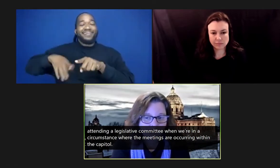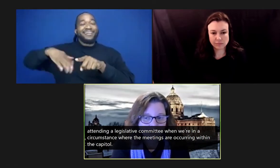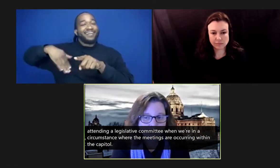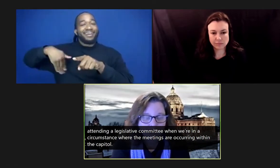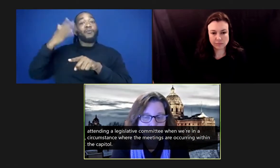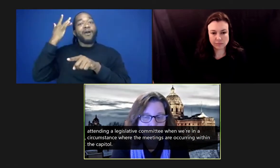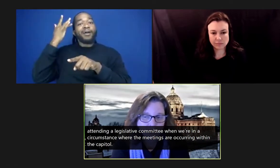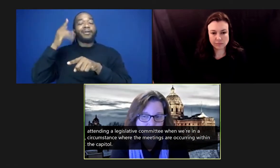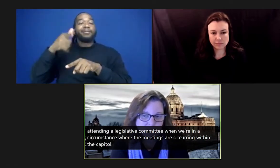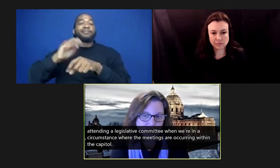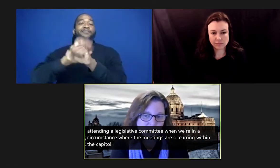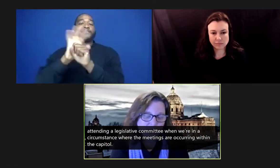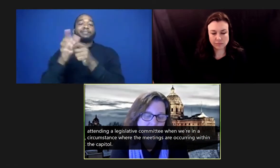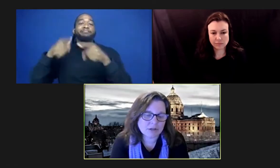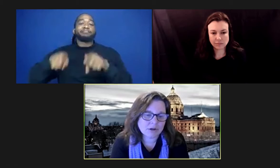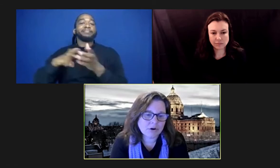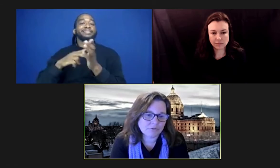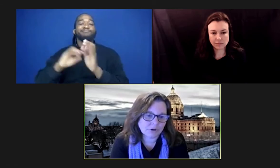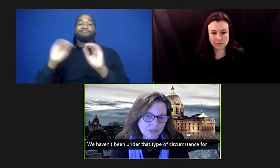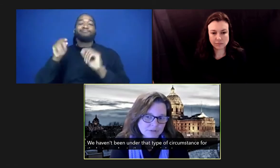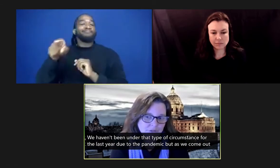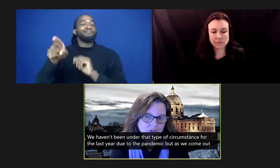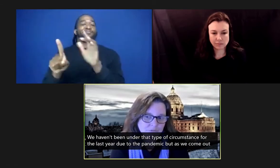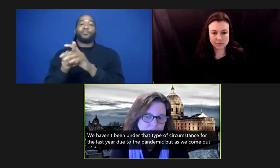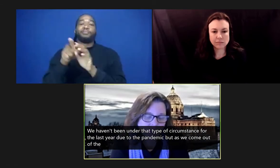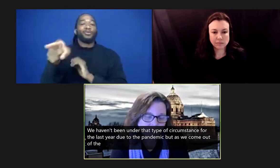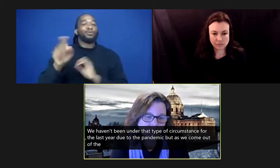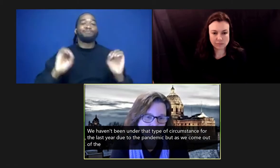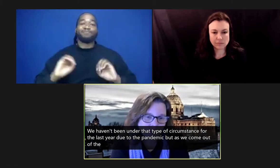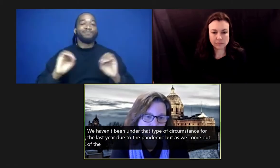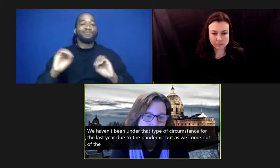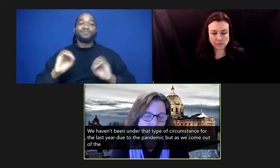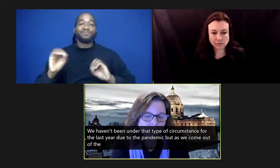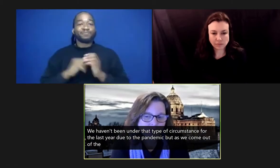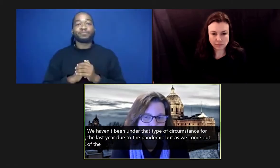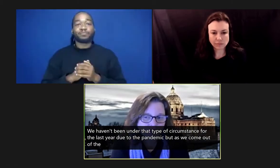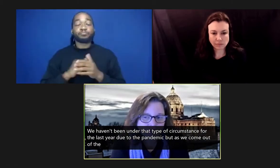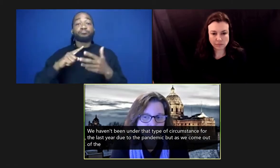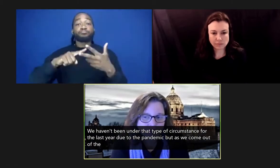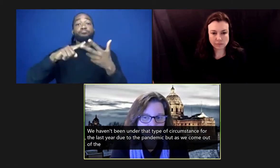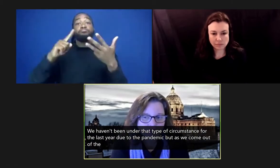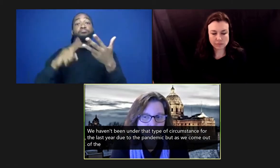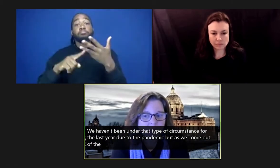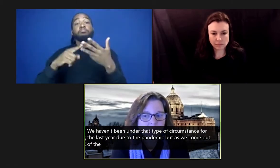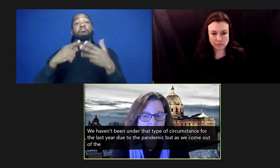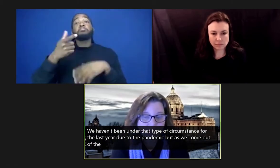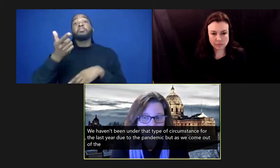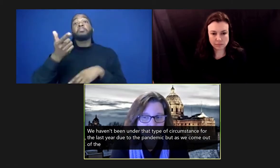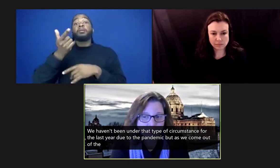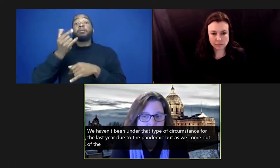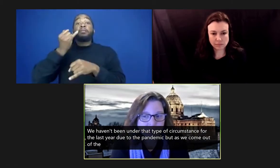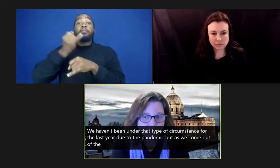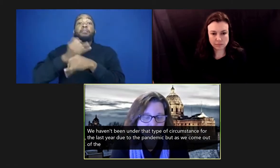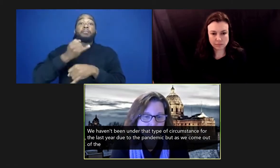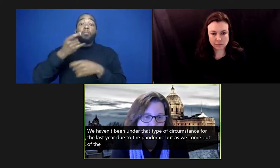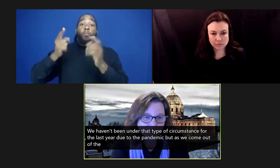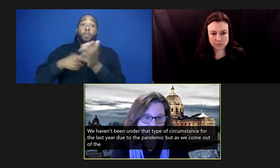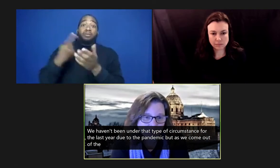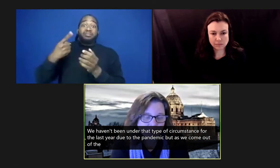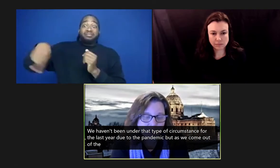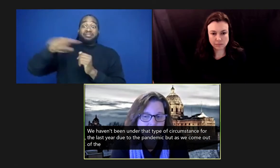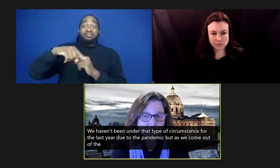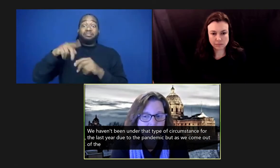go back to in-person meetings for individuals from the community who are interested in attending